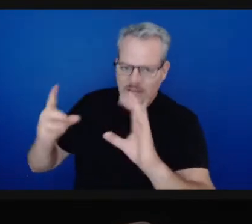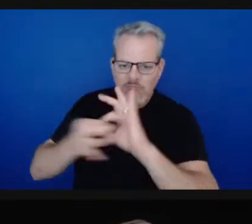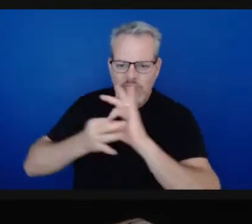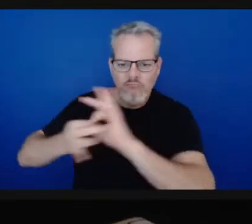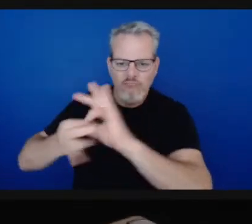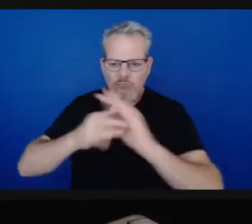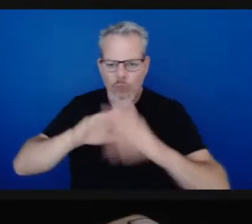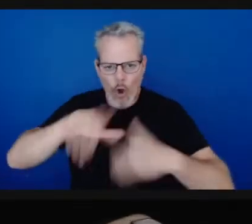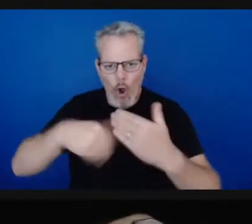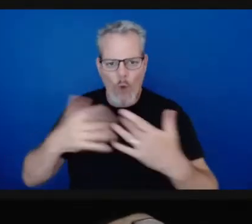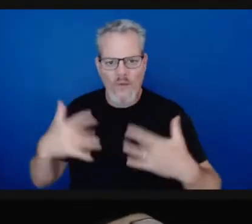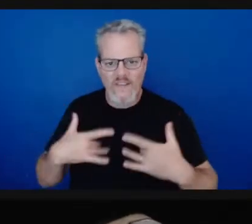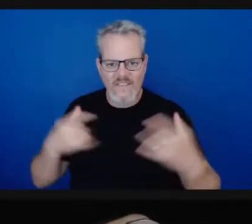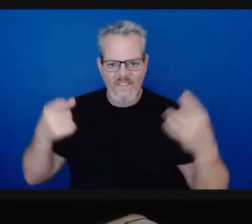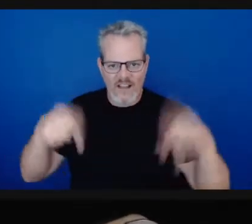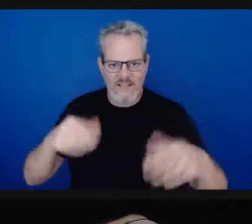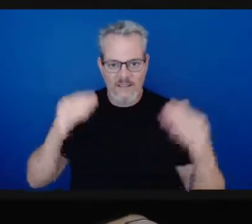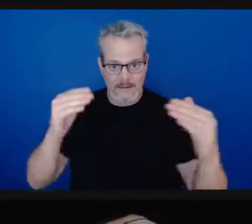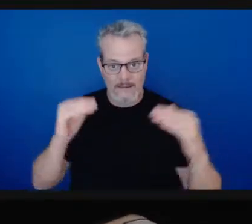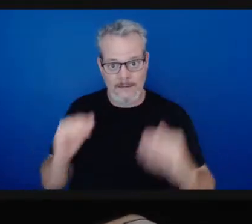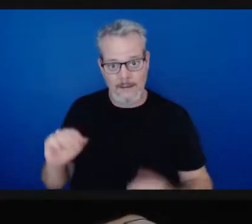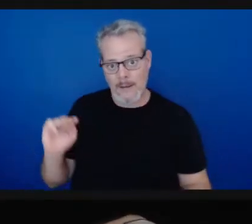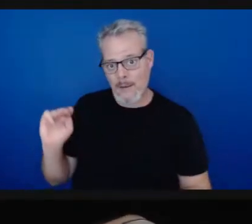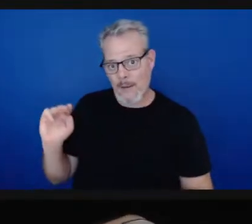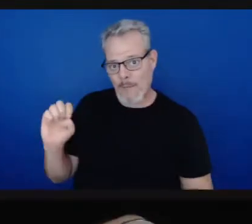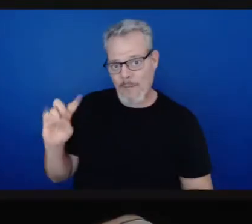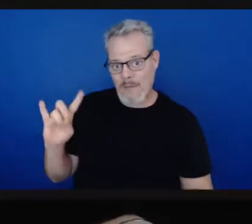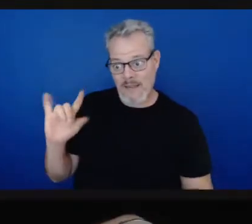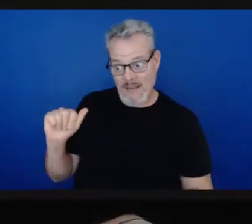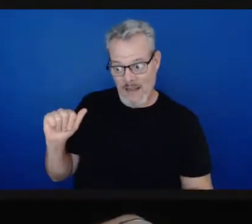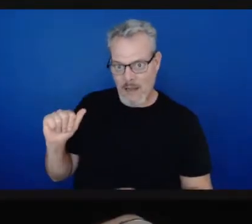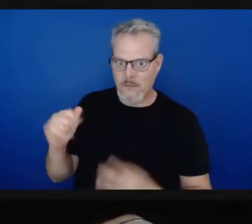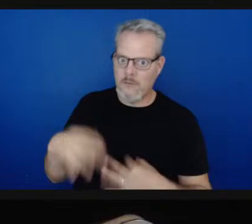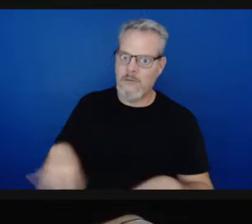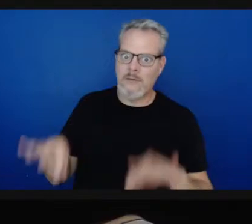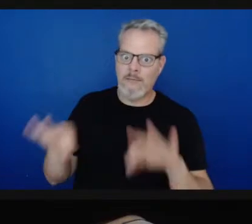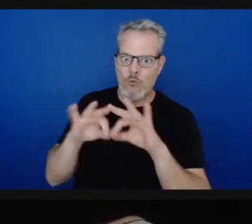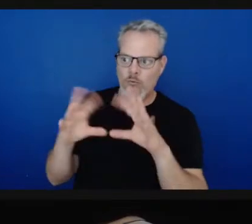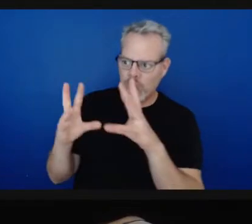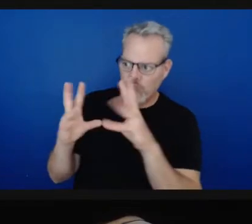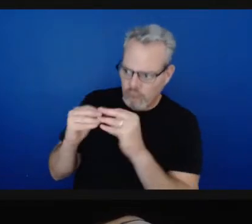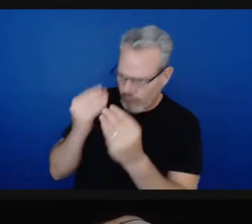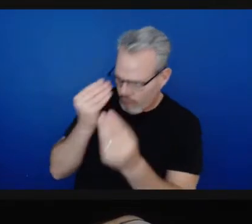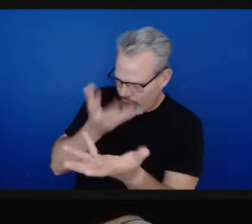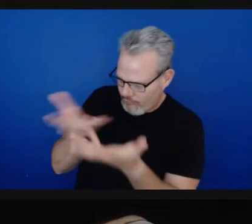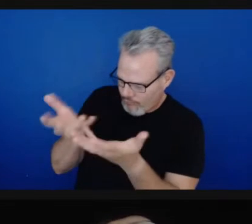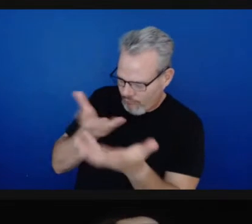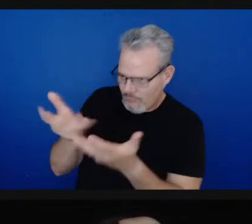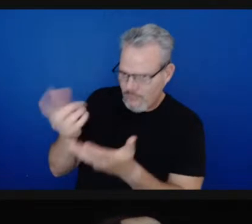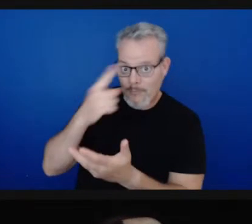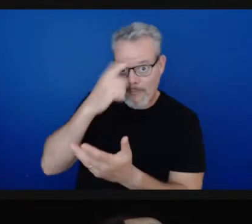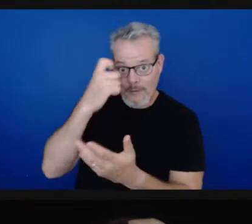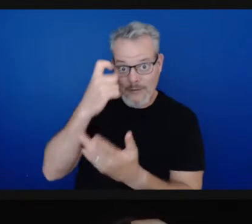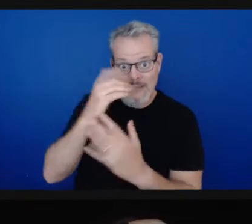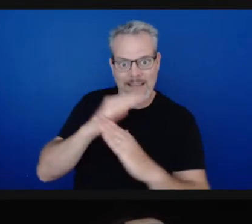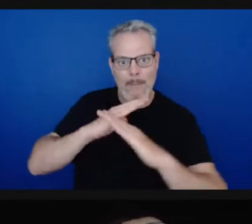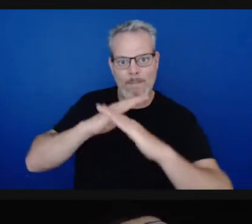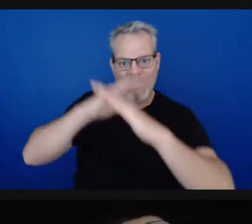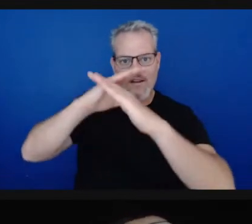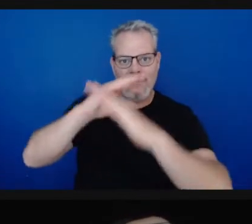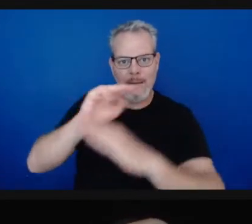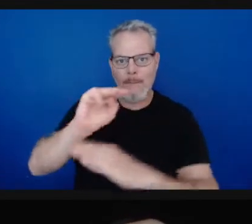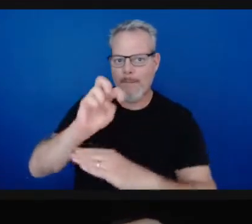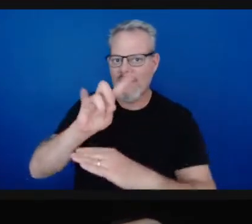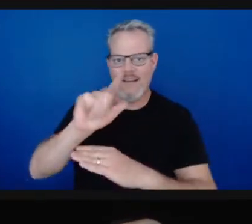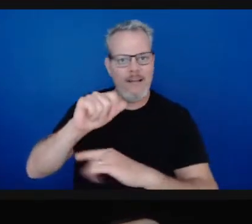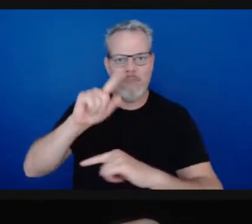Media briefings that they also had, which were important because they actually prevented media access to lava flow. Media were not allowed to go